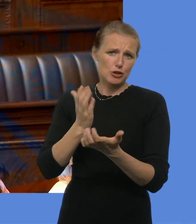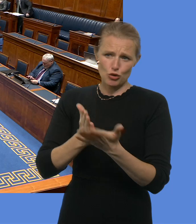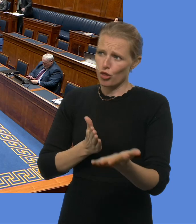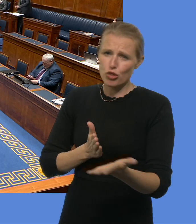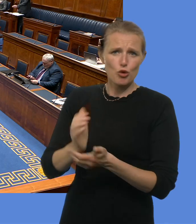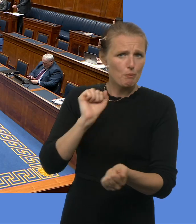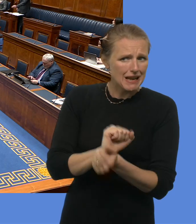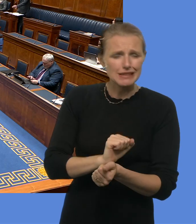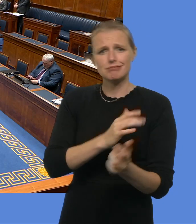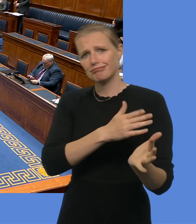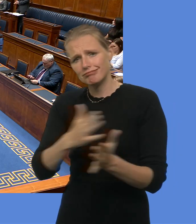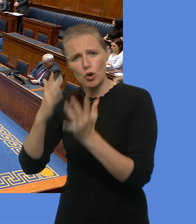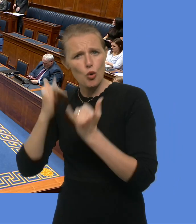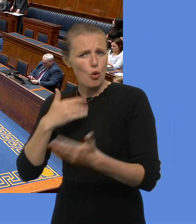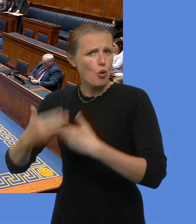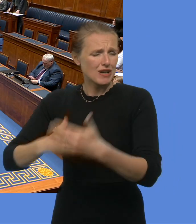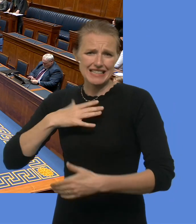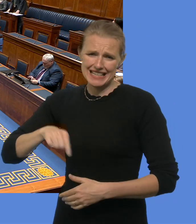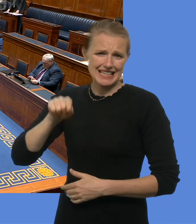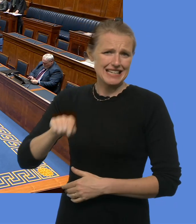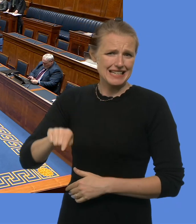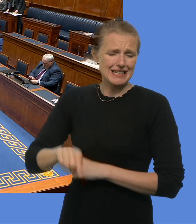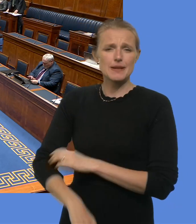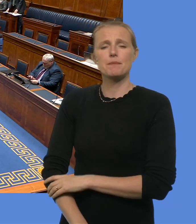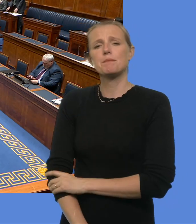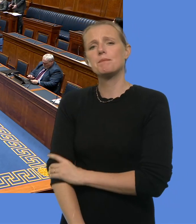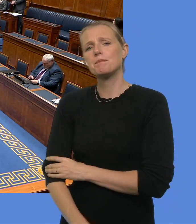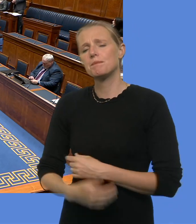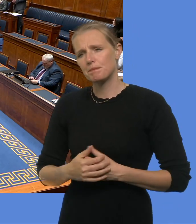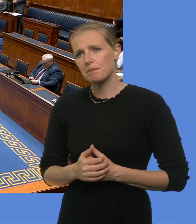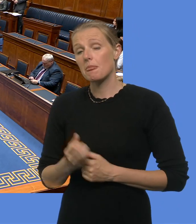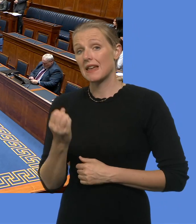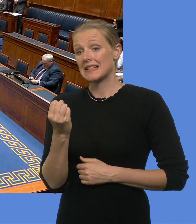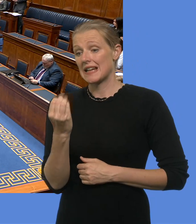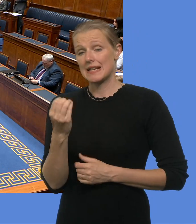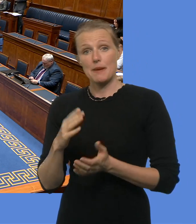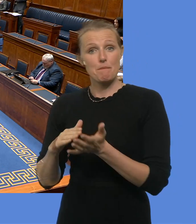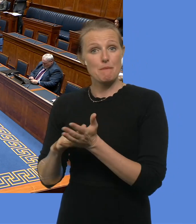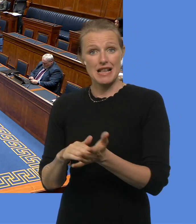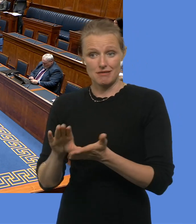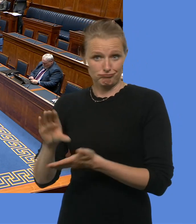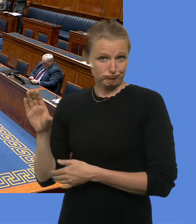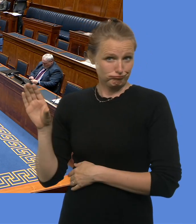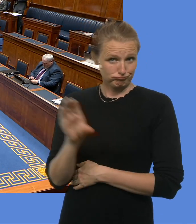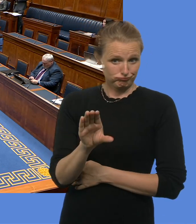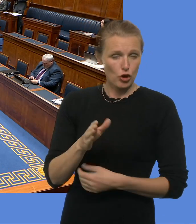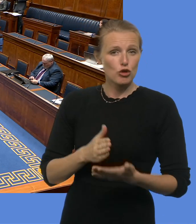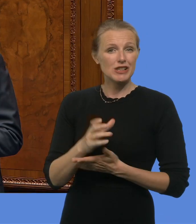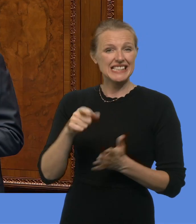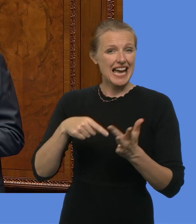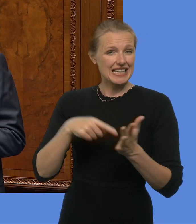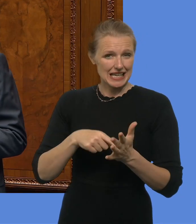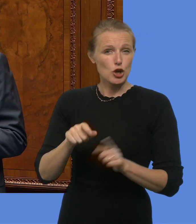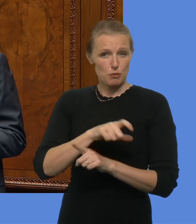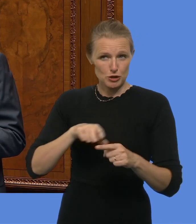Durgan. Speaker, with £19 million having been awarded through Communities in Transition, it's important